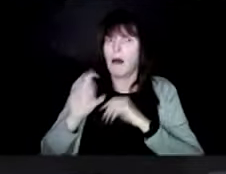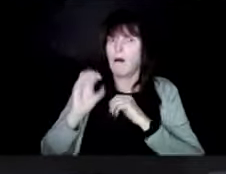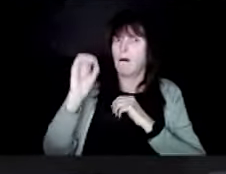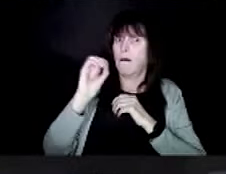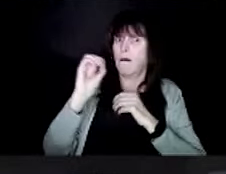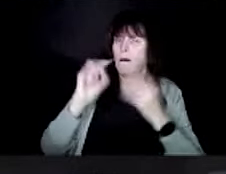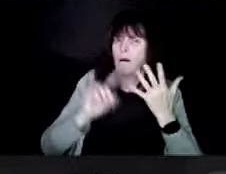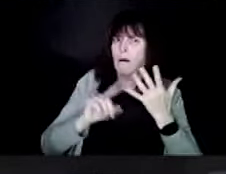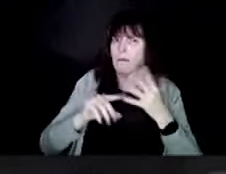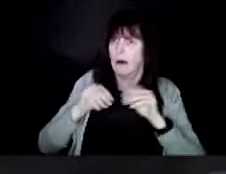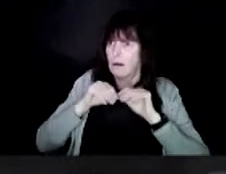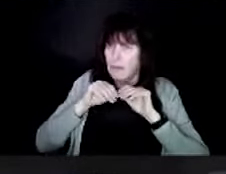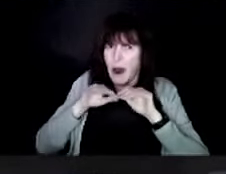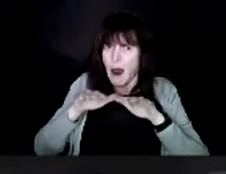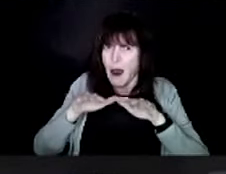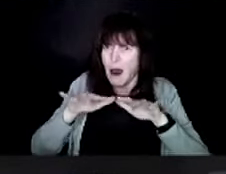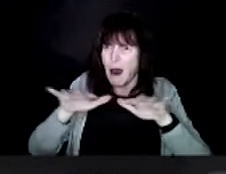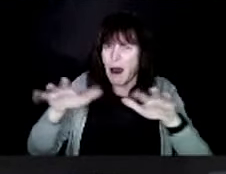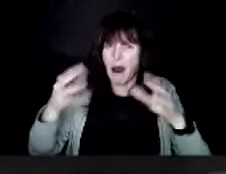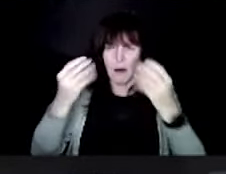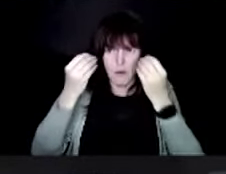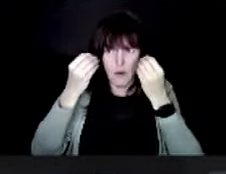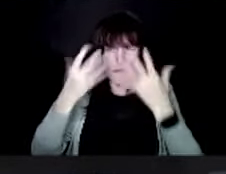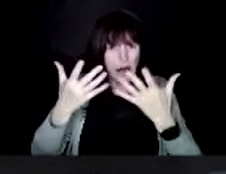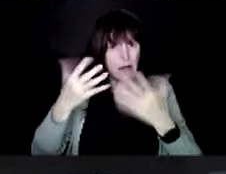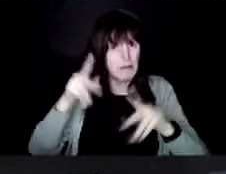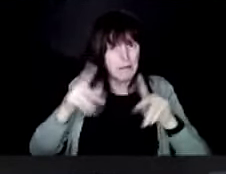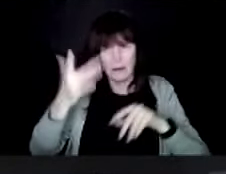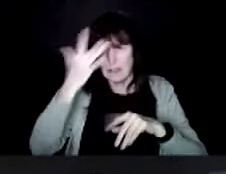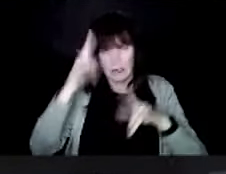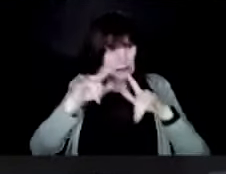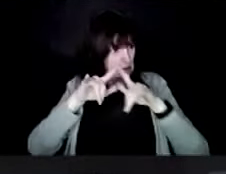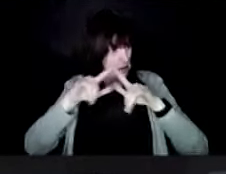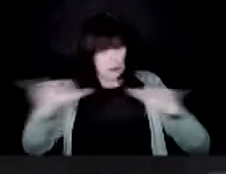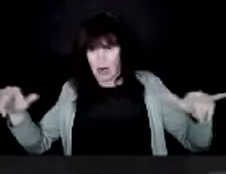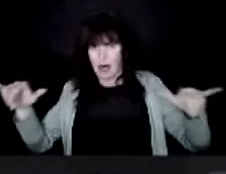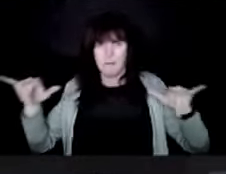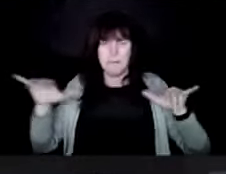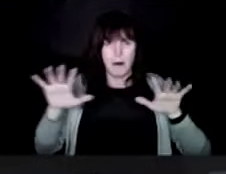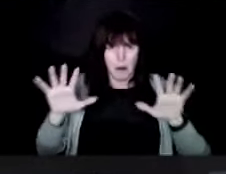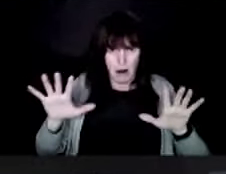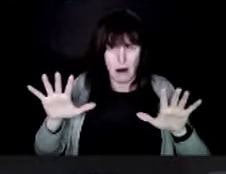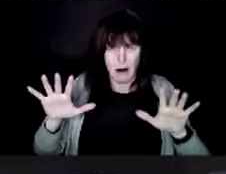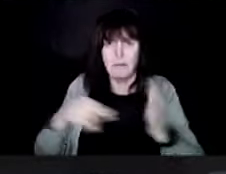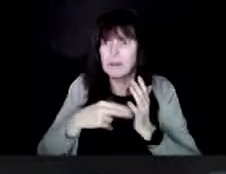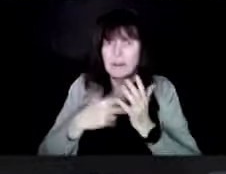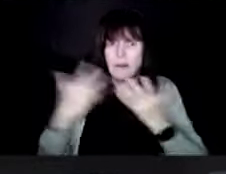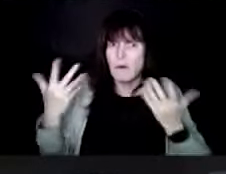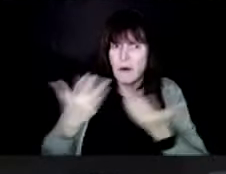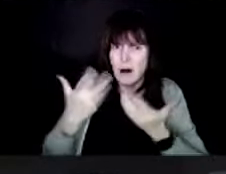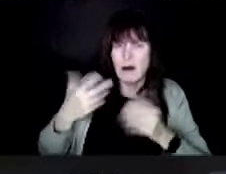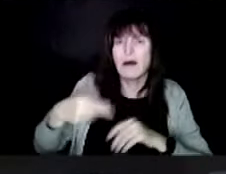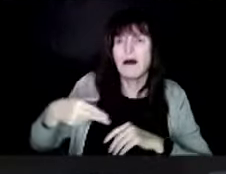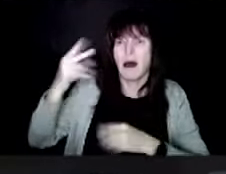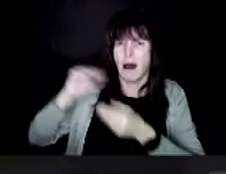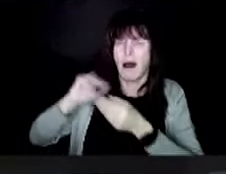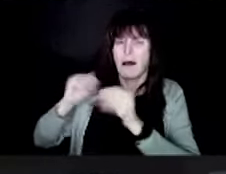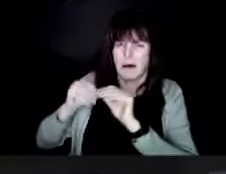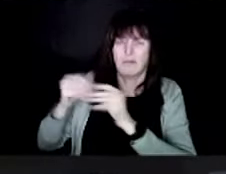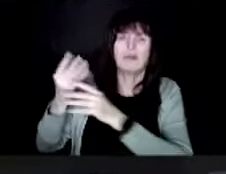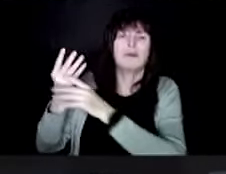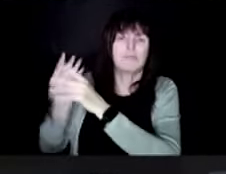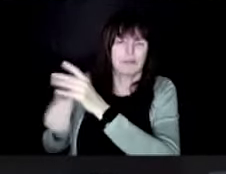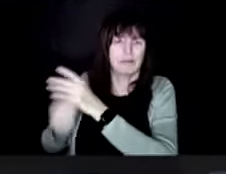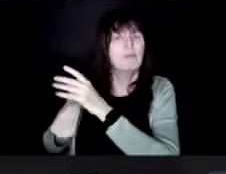high transmissibility, we will have a higher number of deaths associated with it, but a very small proportion